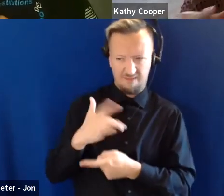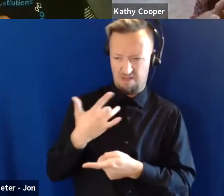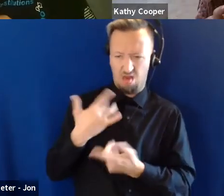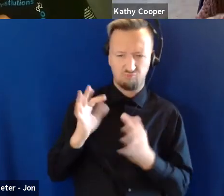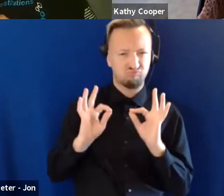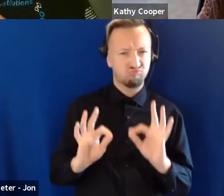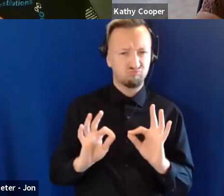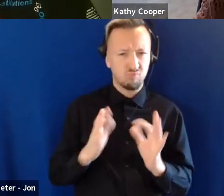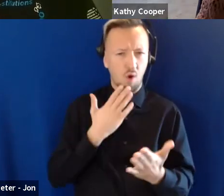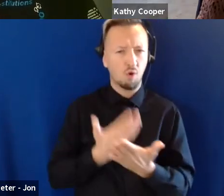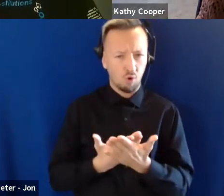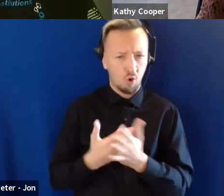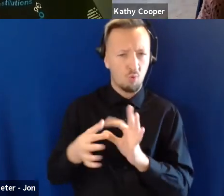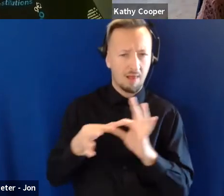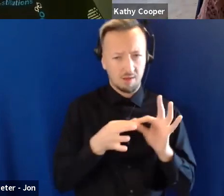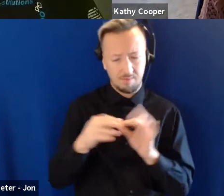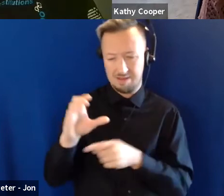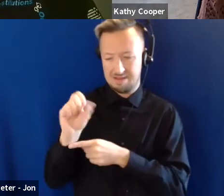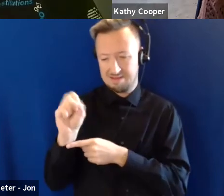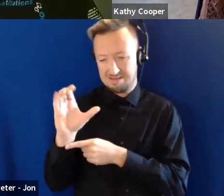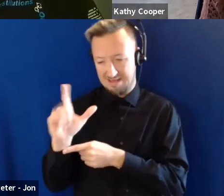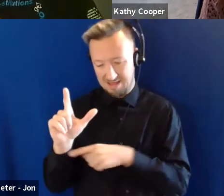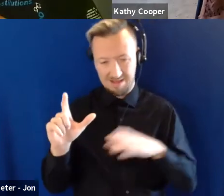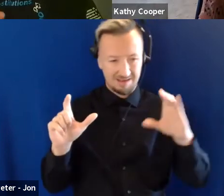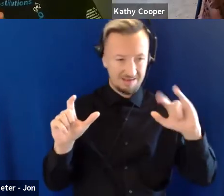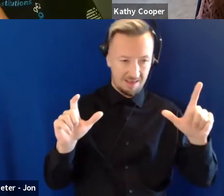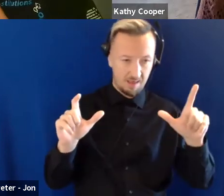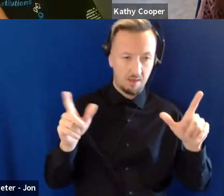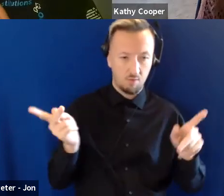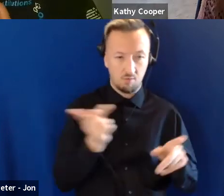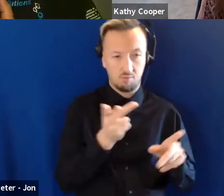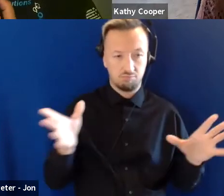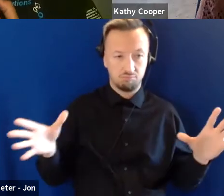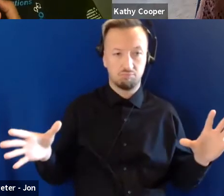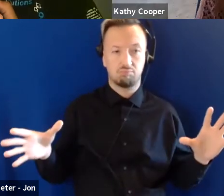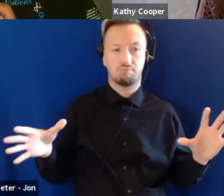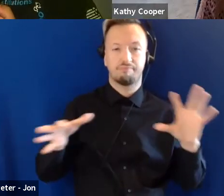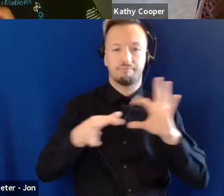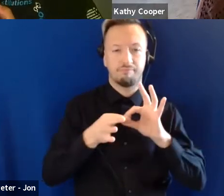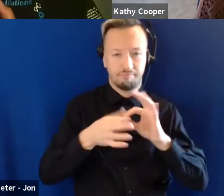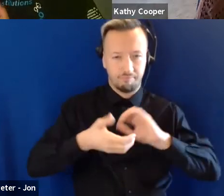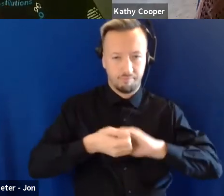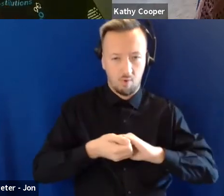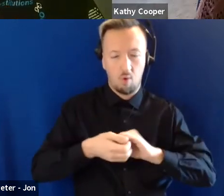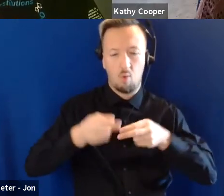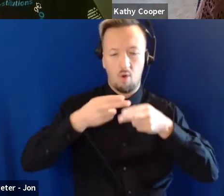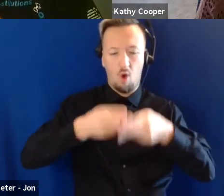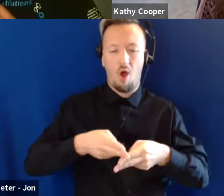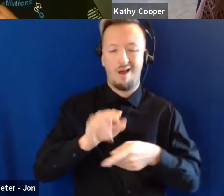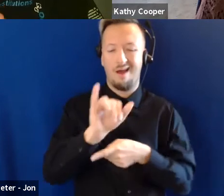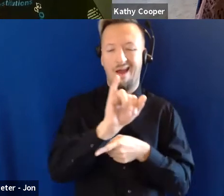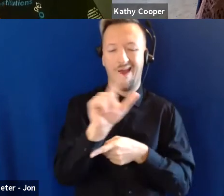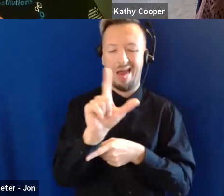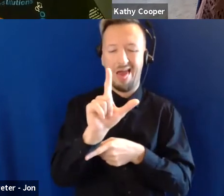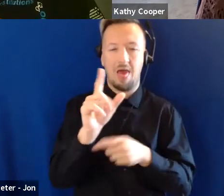The SILC and the CILs, they come together quite often. We do this thing we call IL network meetings, and it's